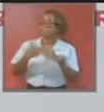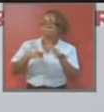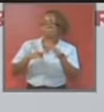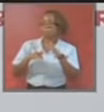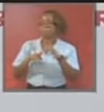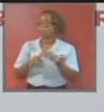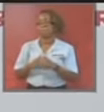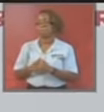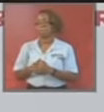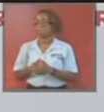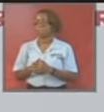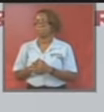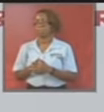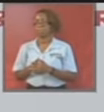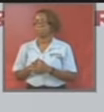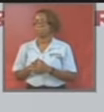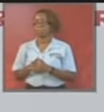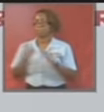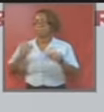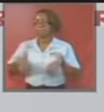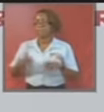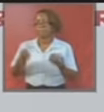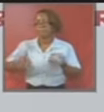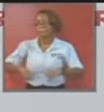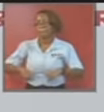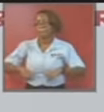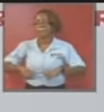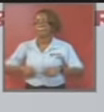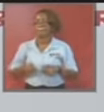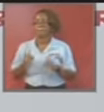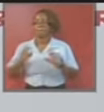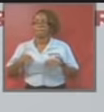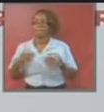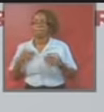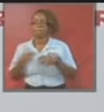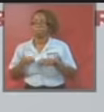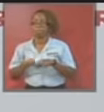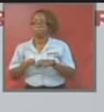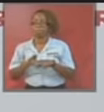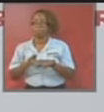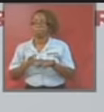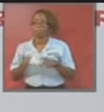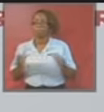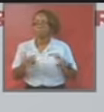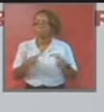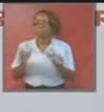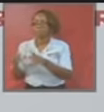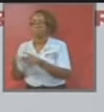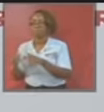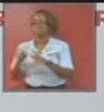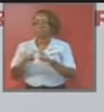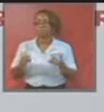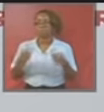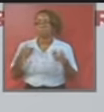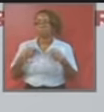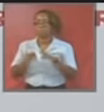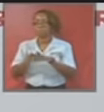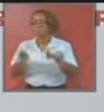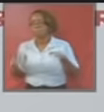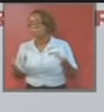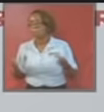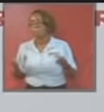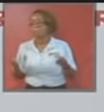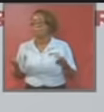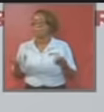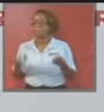So you can have a quarantine scenario where you have an open border. You have a quarantine scenario in Trinidad where we have a closed border. So it helps,